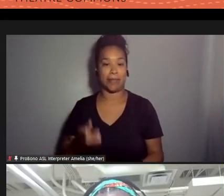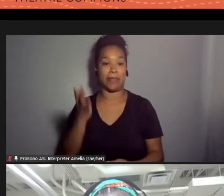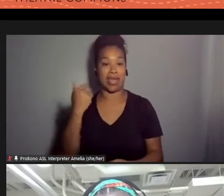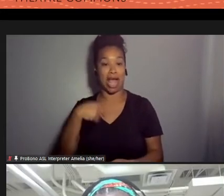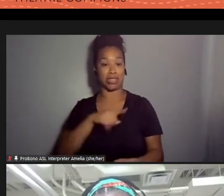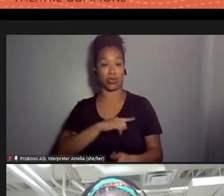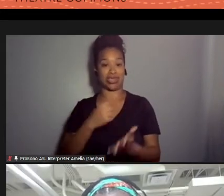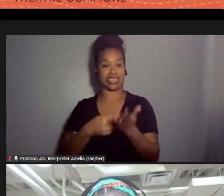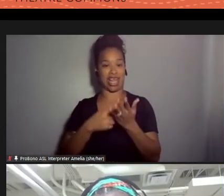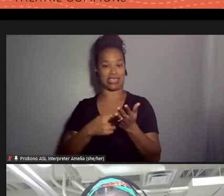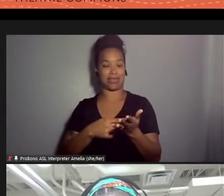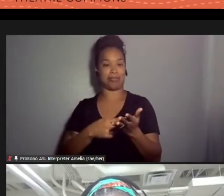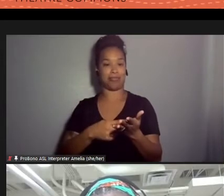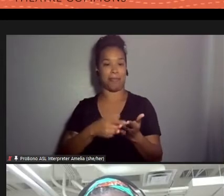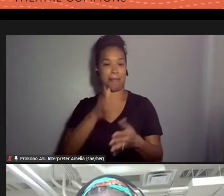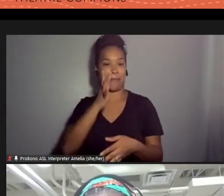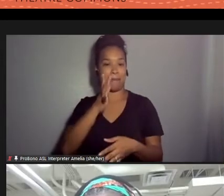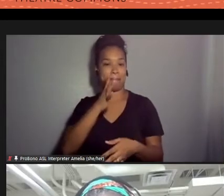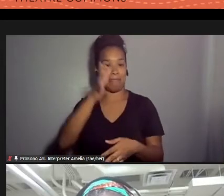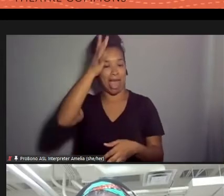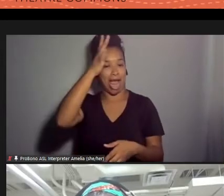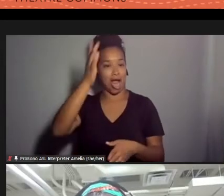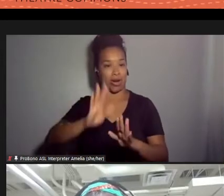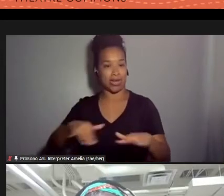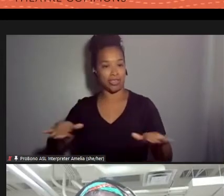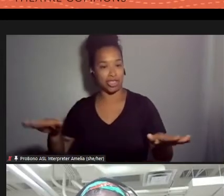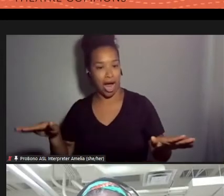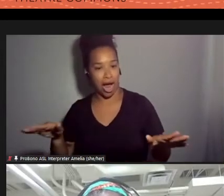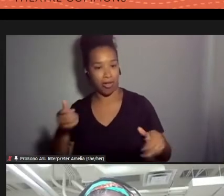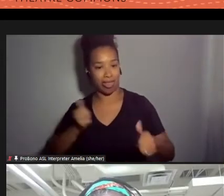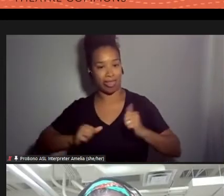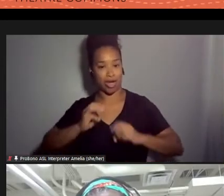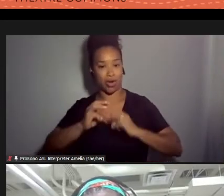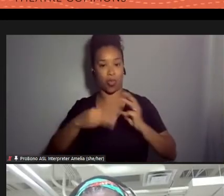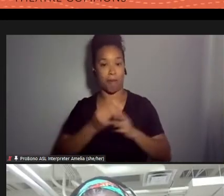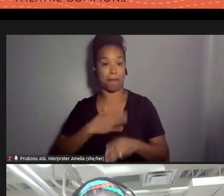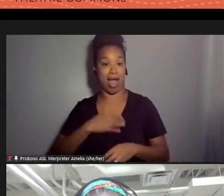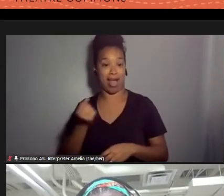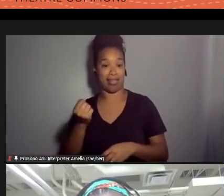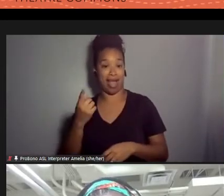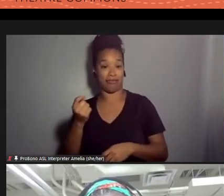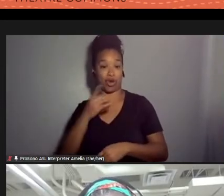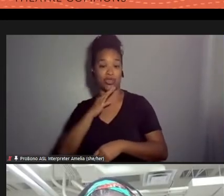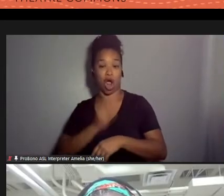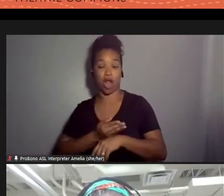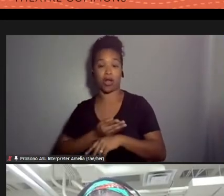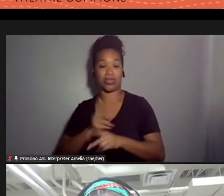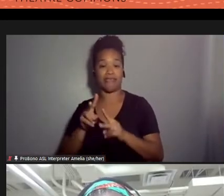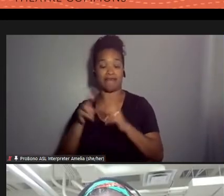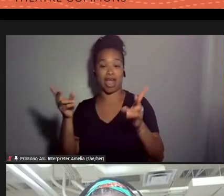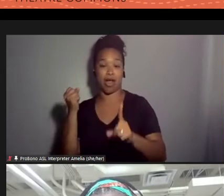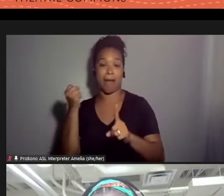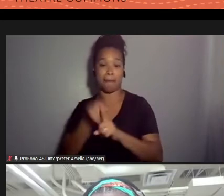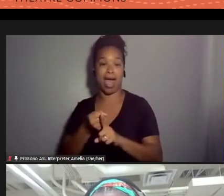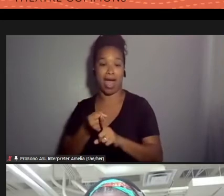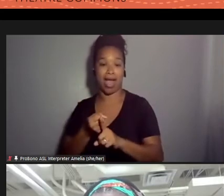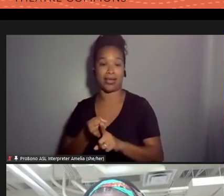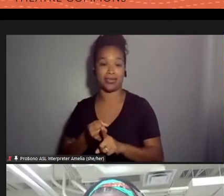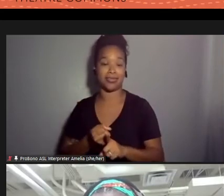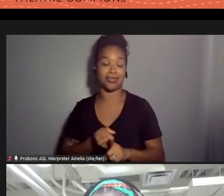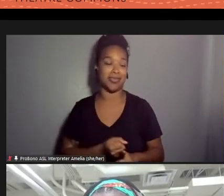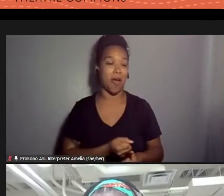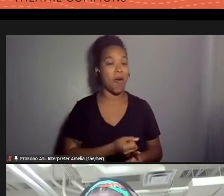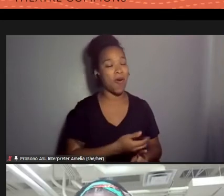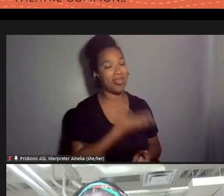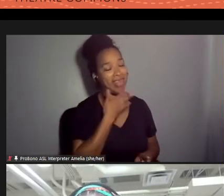like, my 11-year-old girl was really moved and has talked about it a lot. So thank you for that. Oh, that makes me so happy. Thank